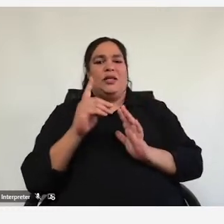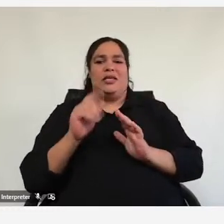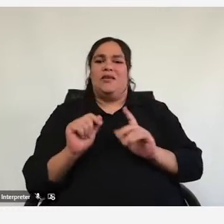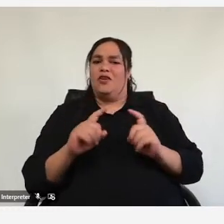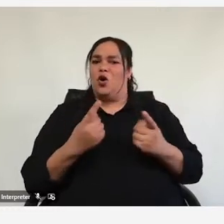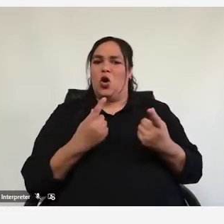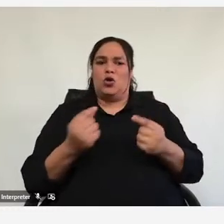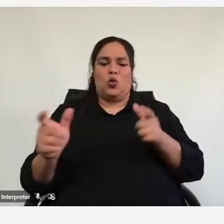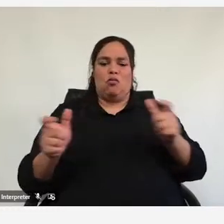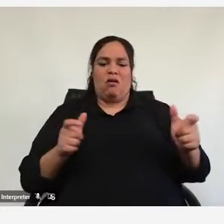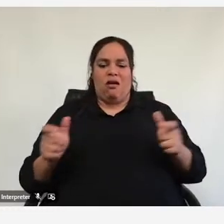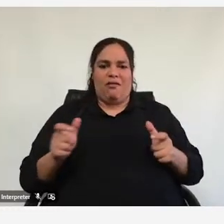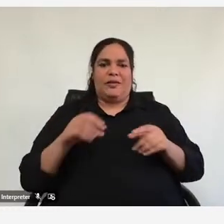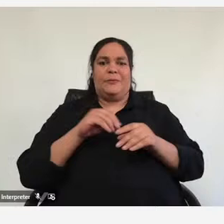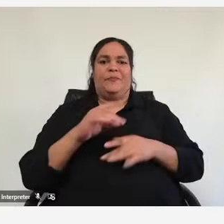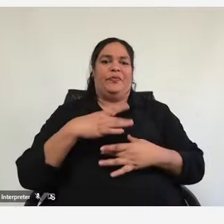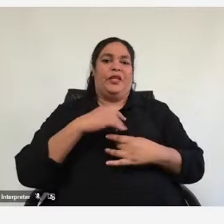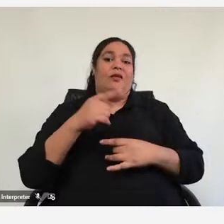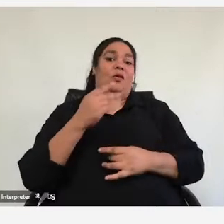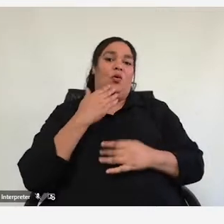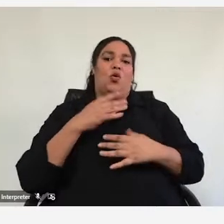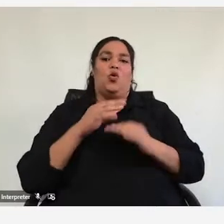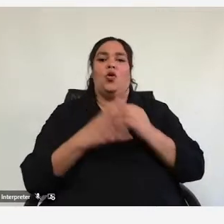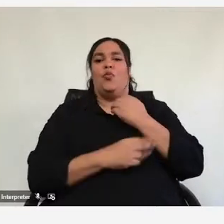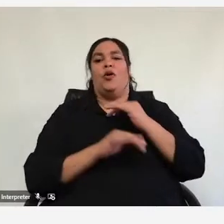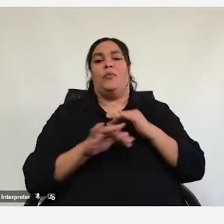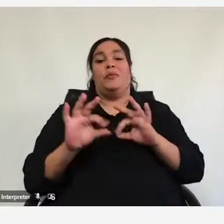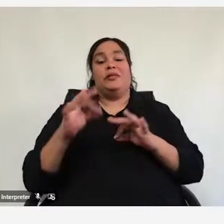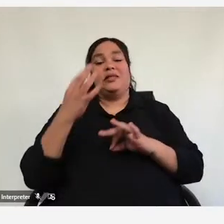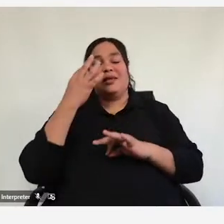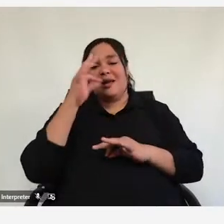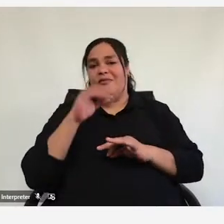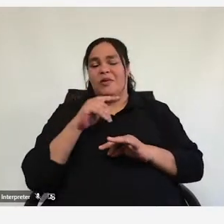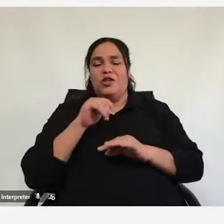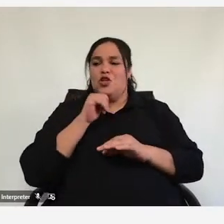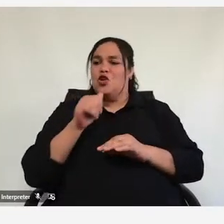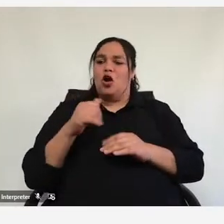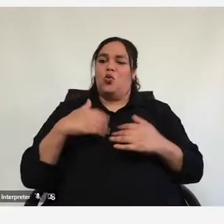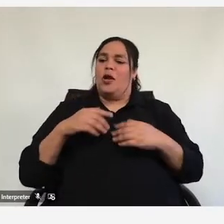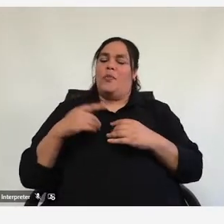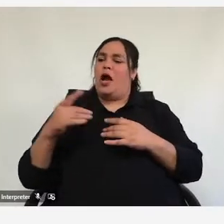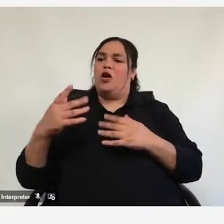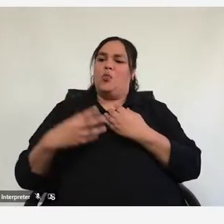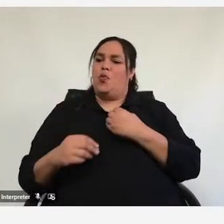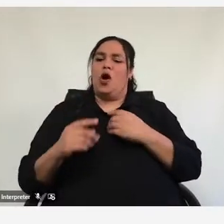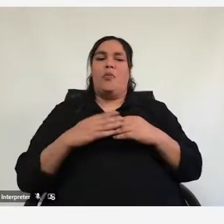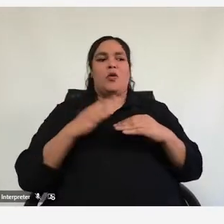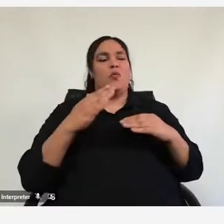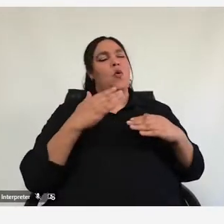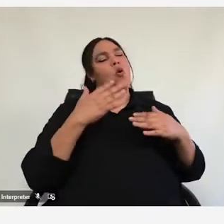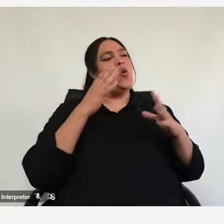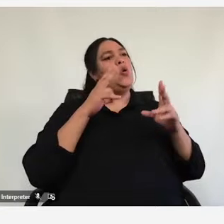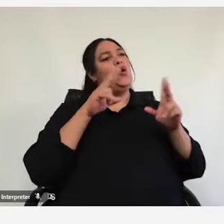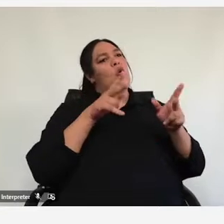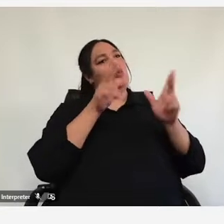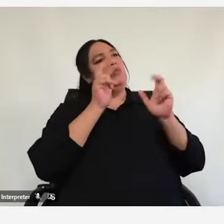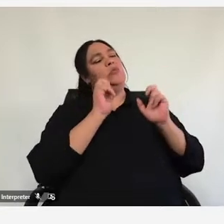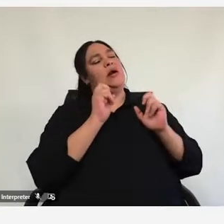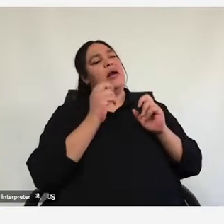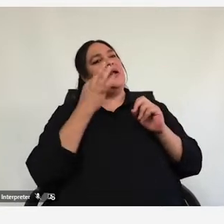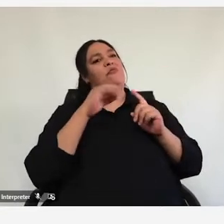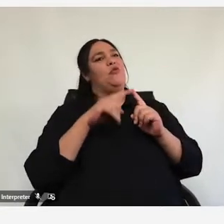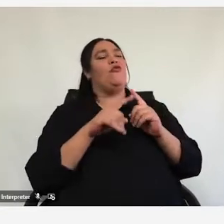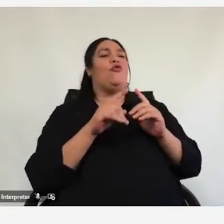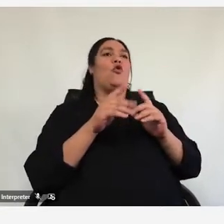inability to govern in the interest of the poor. This government is anti-poor. It is more concerned with being perceived as a government for the poor